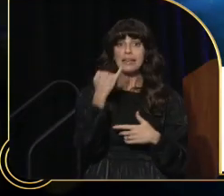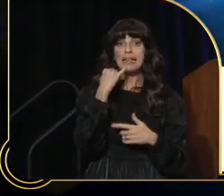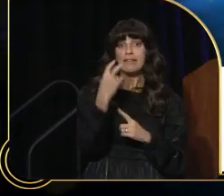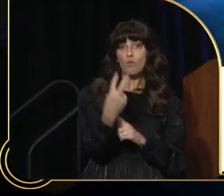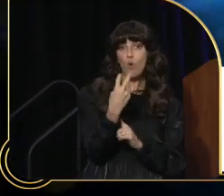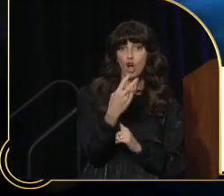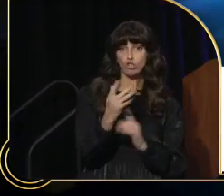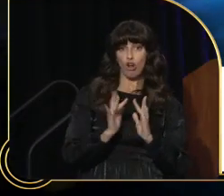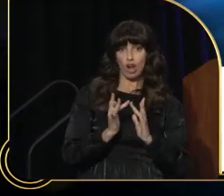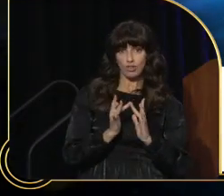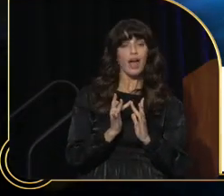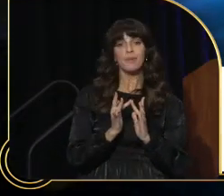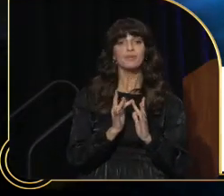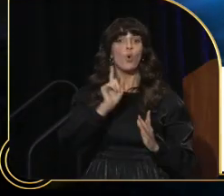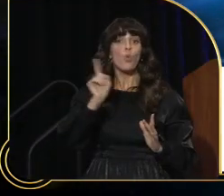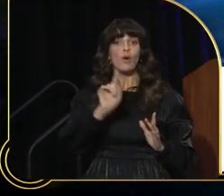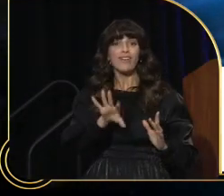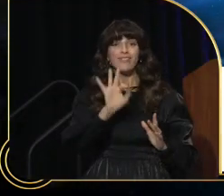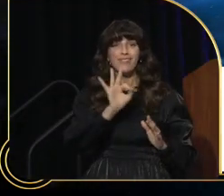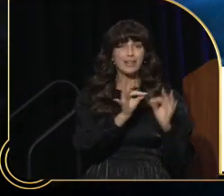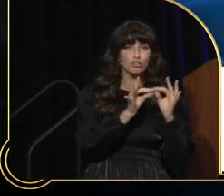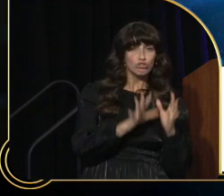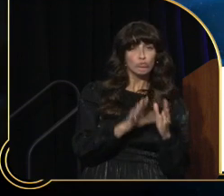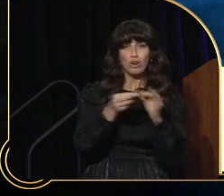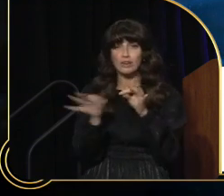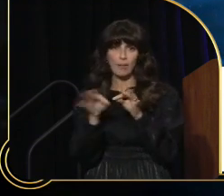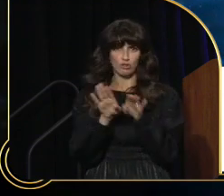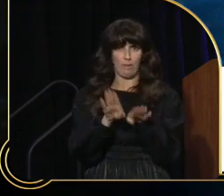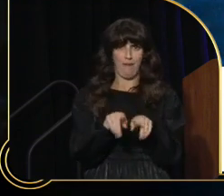For those watching online, these services will be at the bottom of your screen.